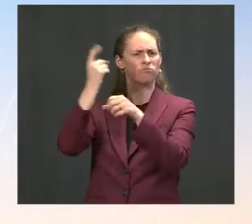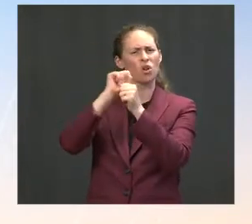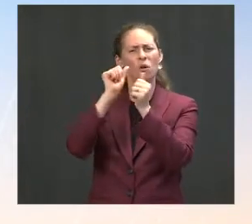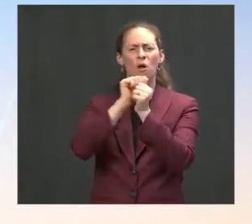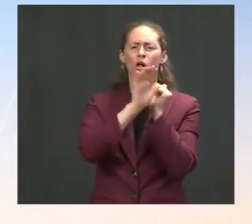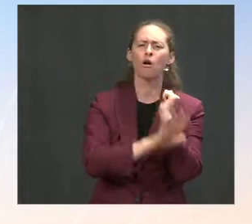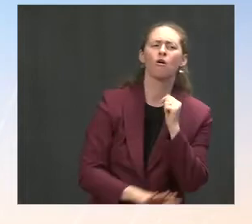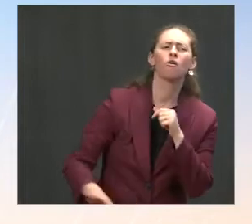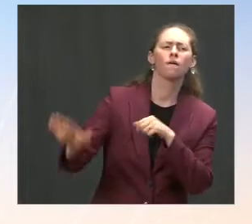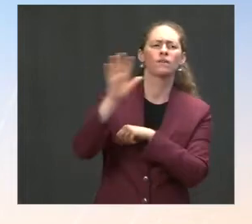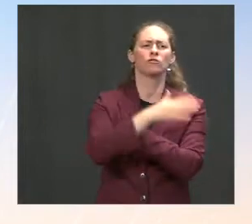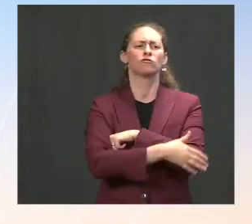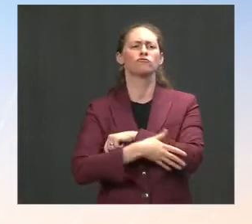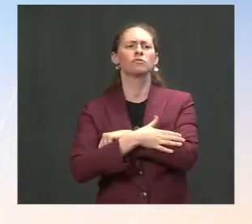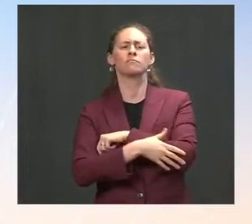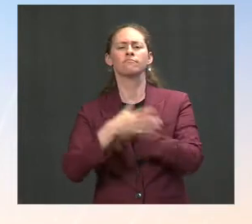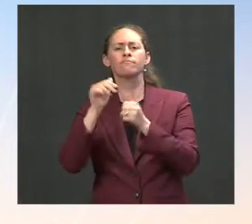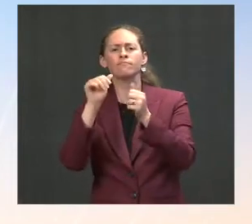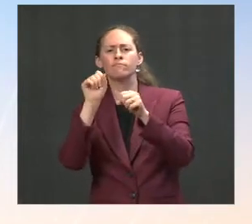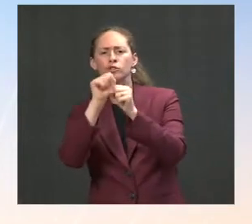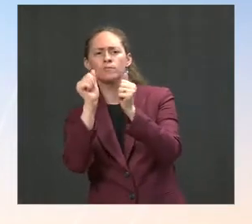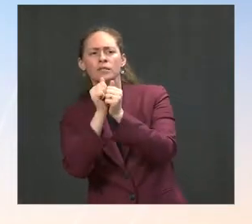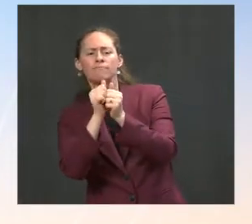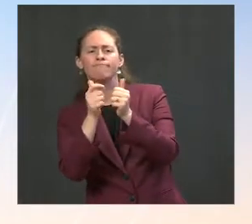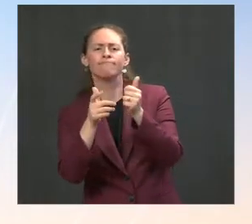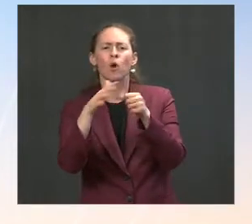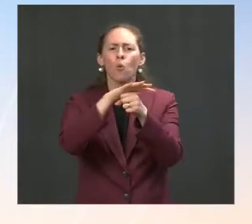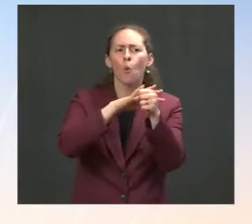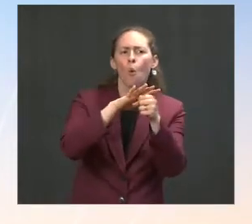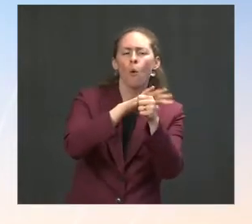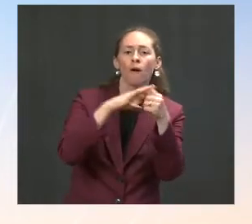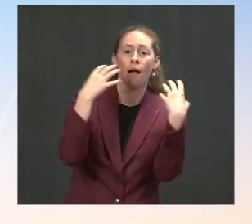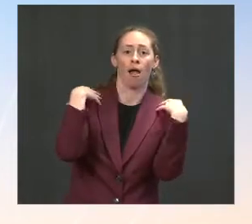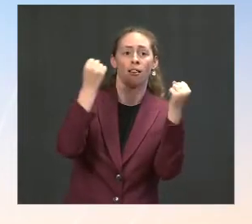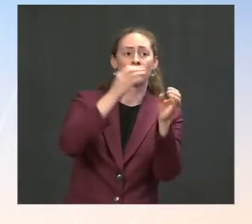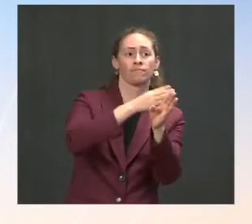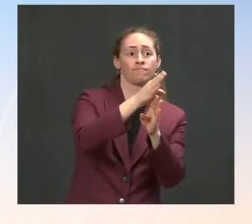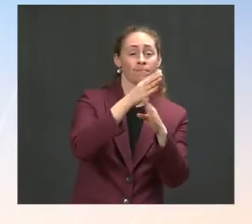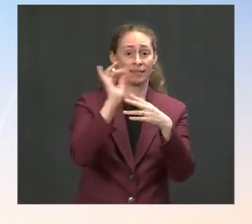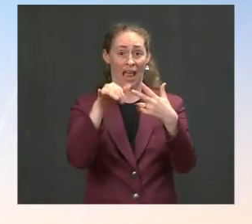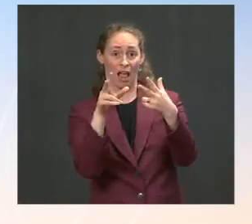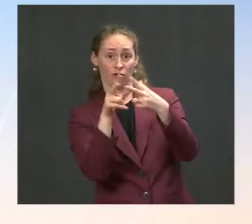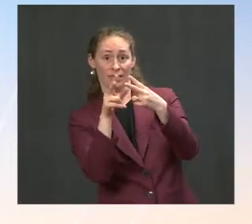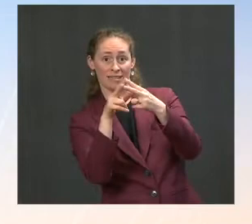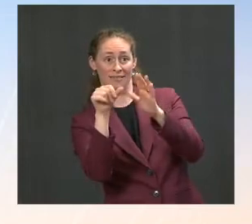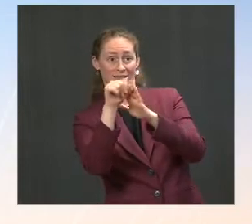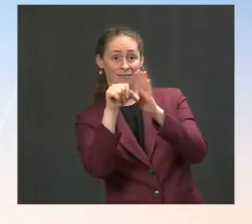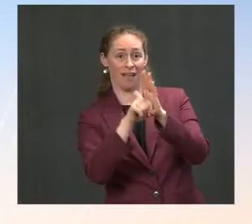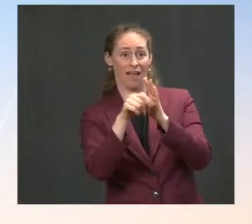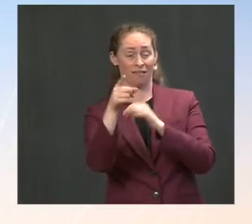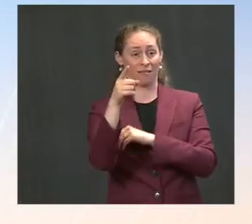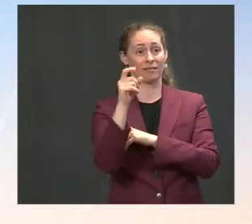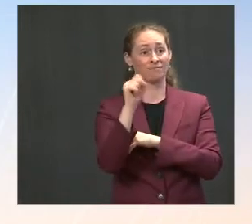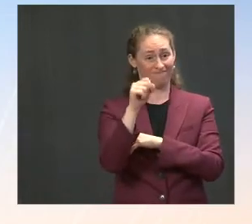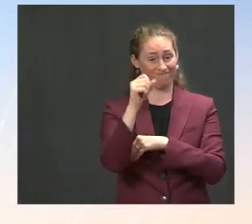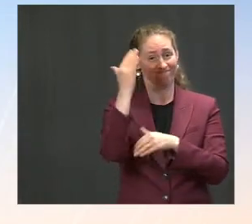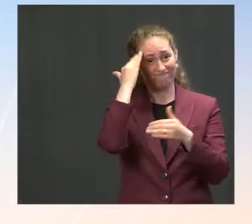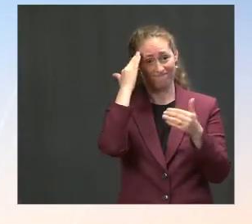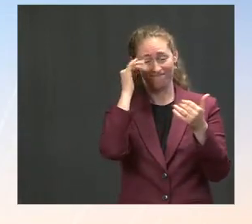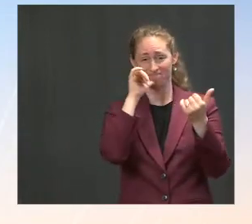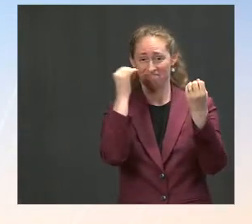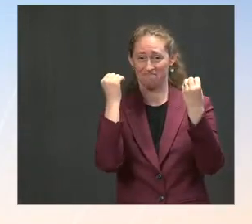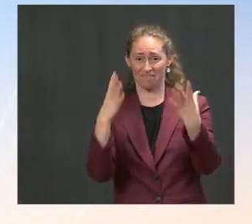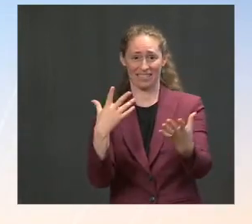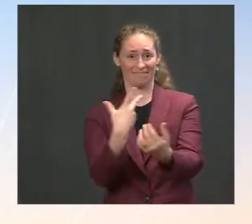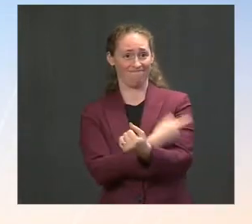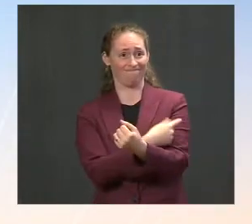health officials from across the country in all of these states, especially the ones at this point in time where there are lower vaccination rates and we're seeing the